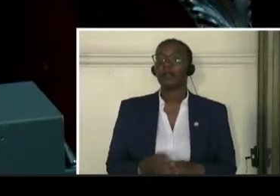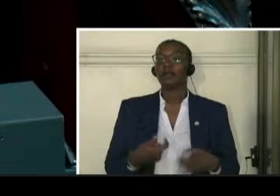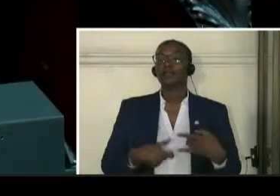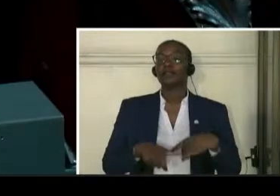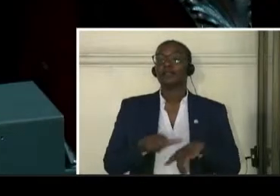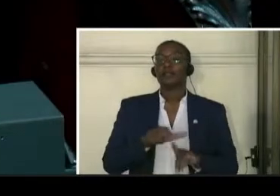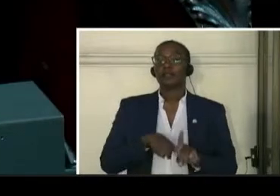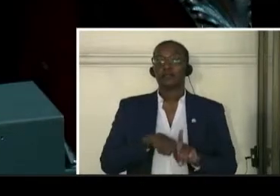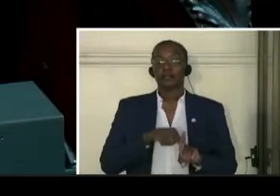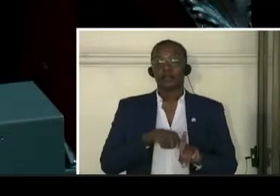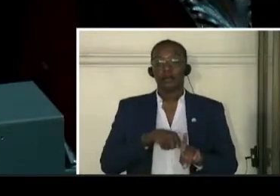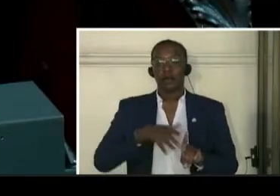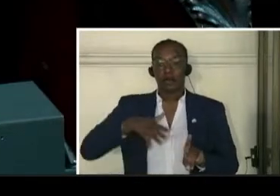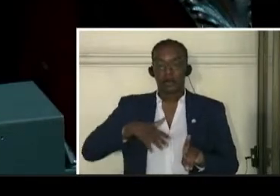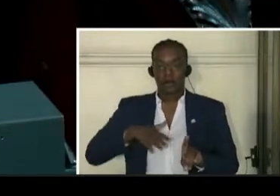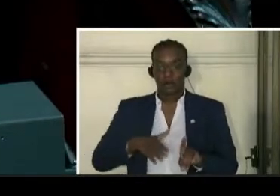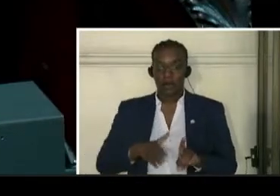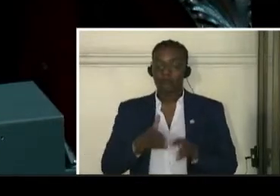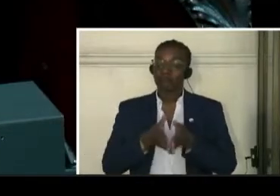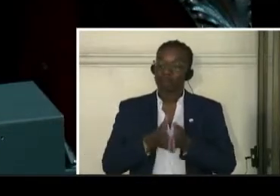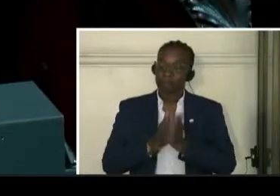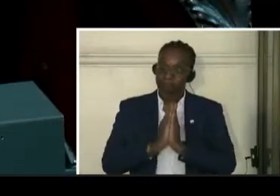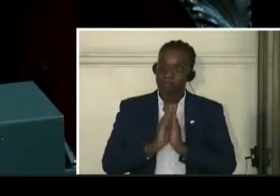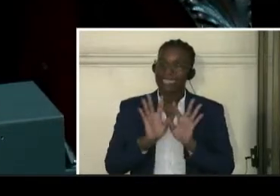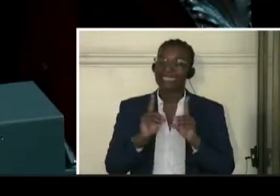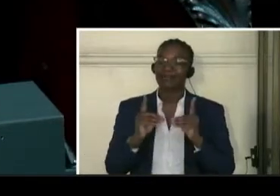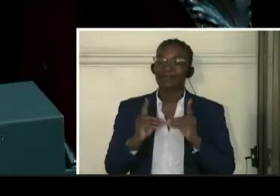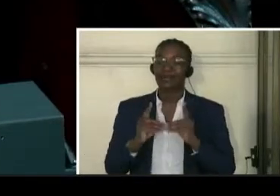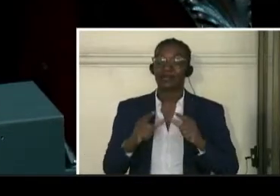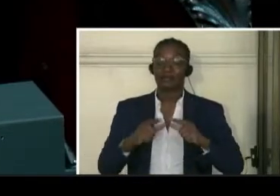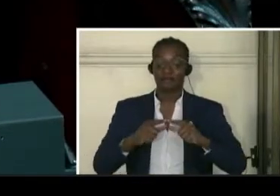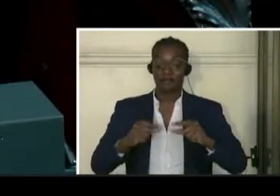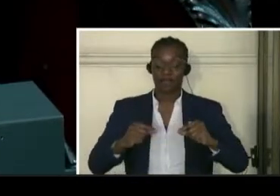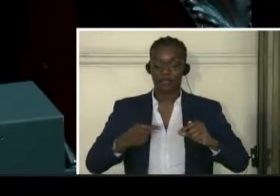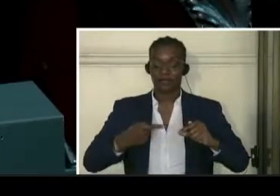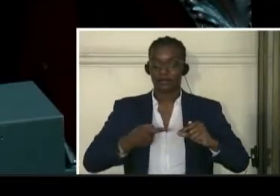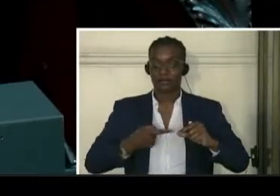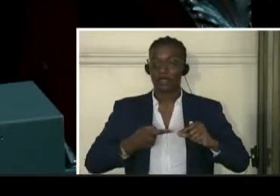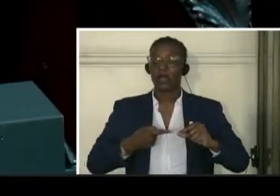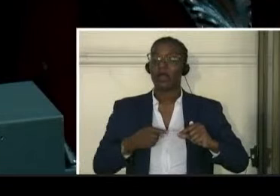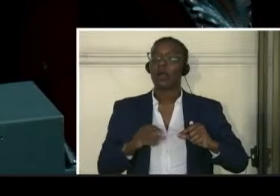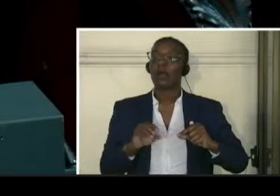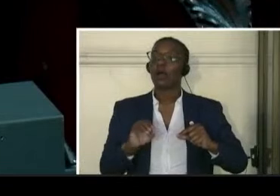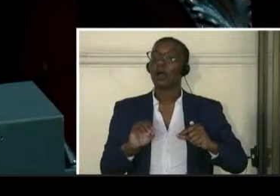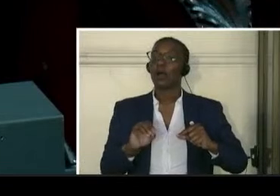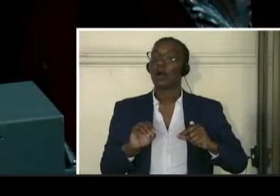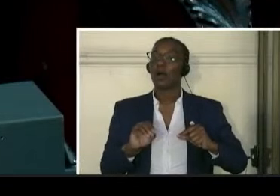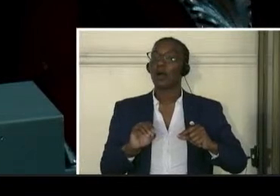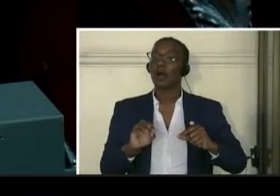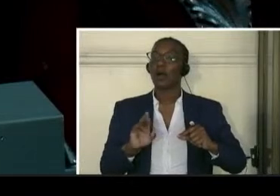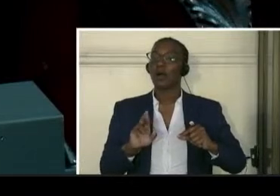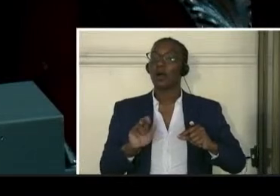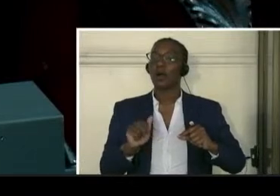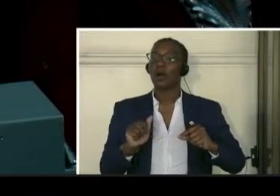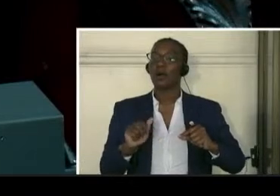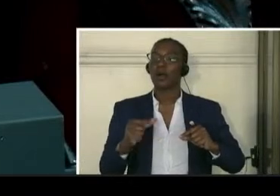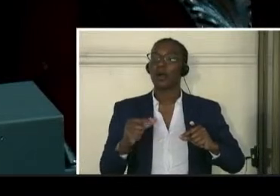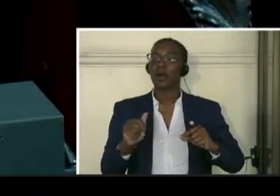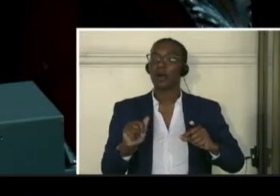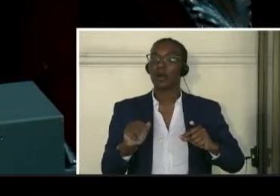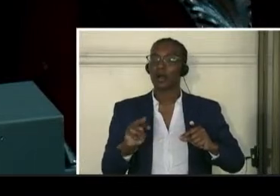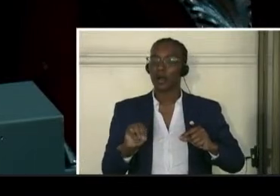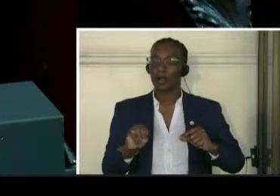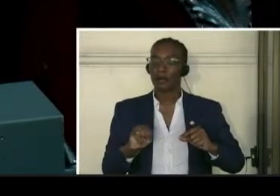Chairperson, we also want to urge the department to really try and complete its organogram, which result to having a fully fledged